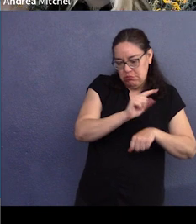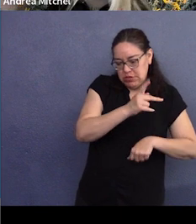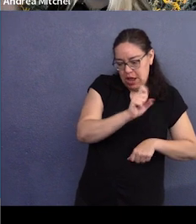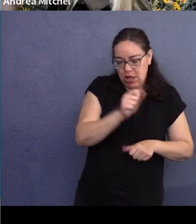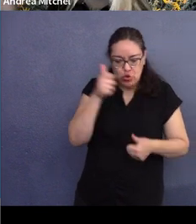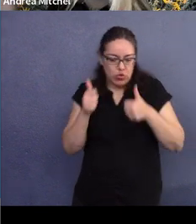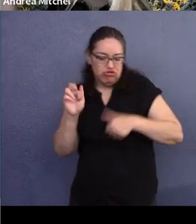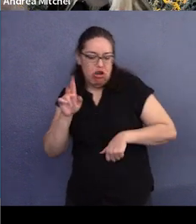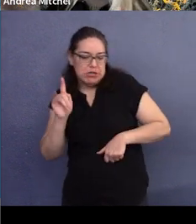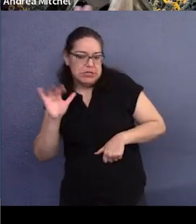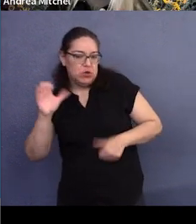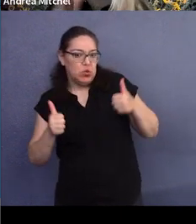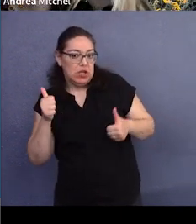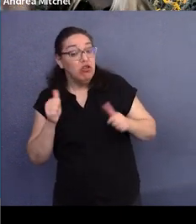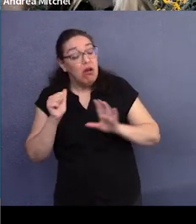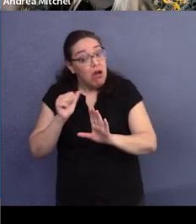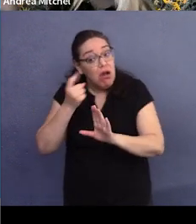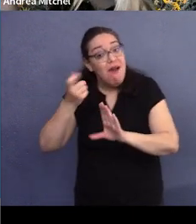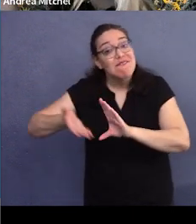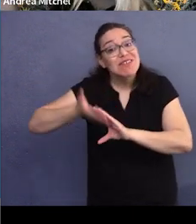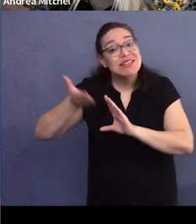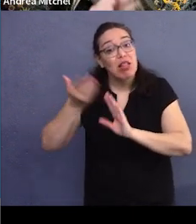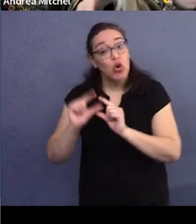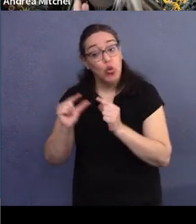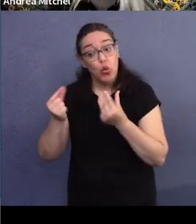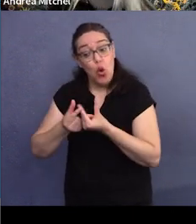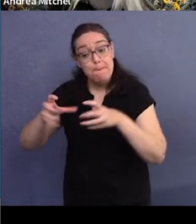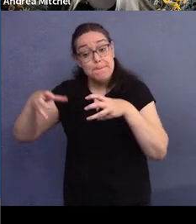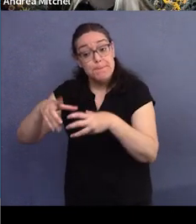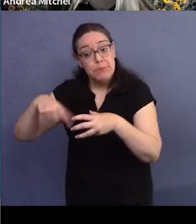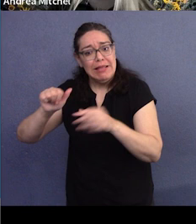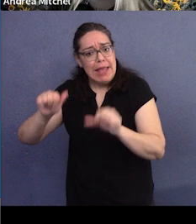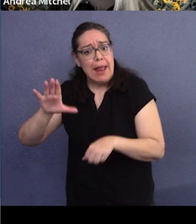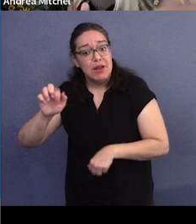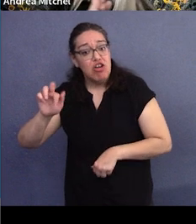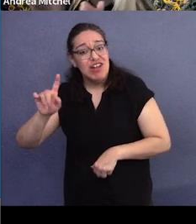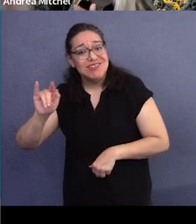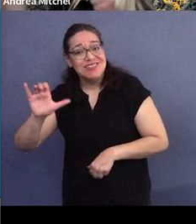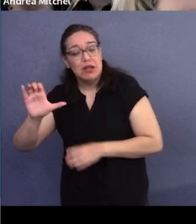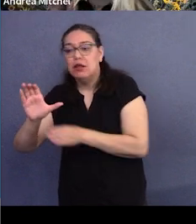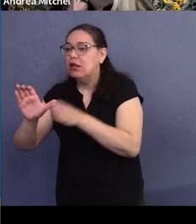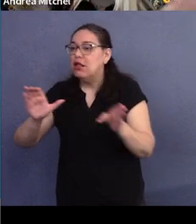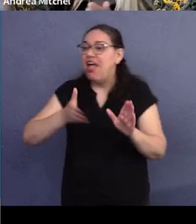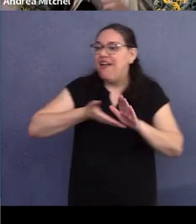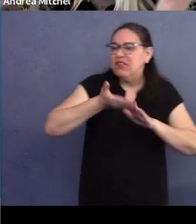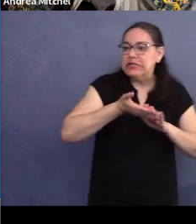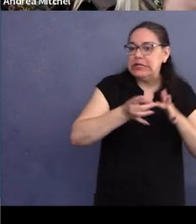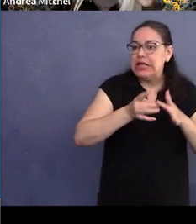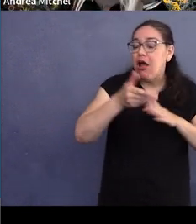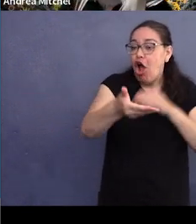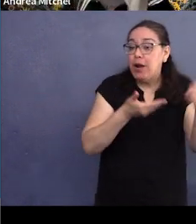be artistic, but also facilitating onboarding is administrative. So you just have to think, okay,